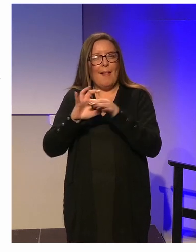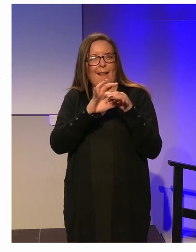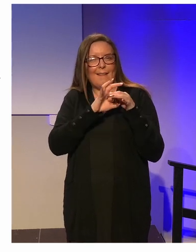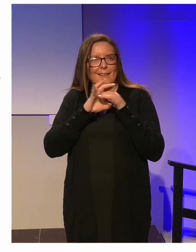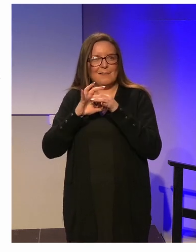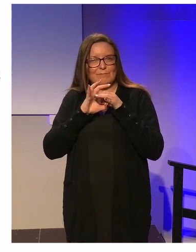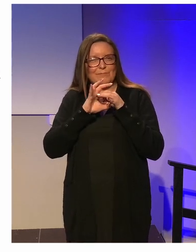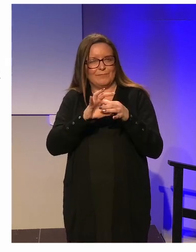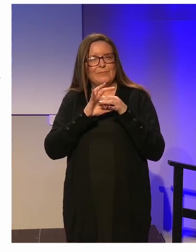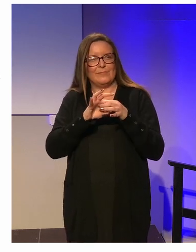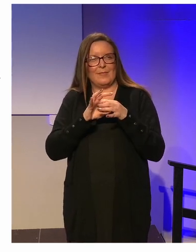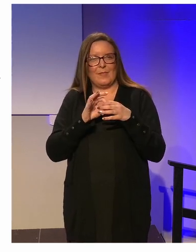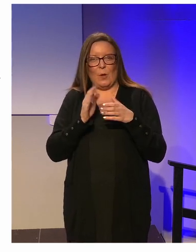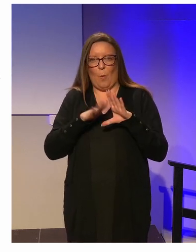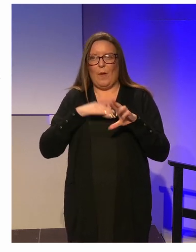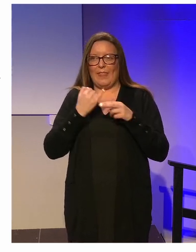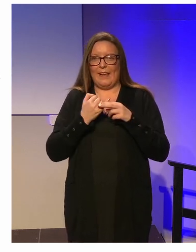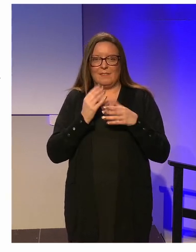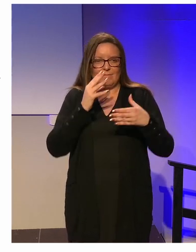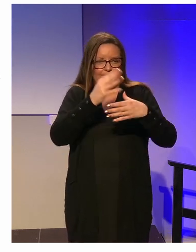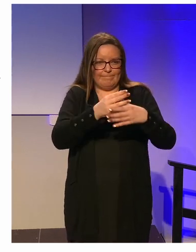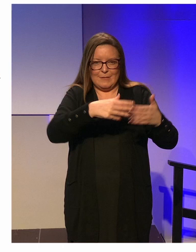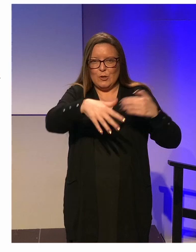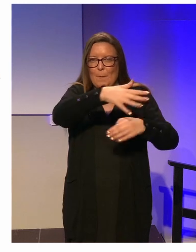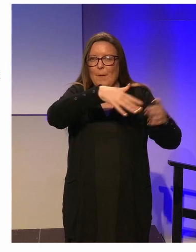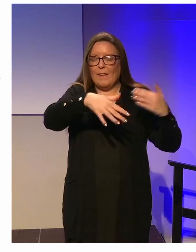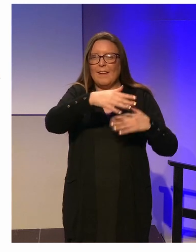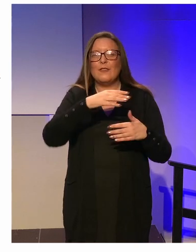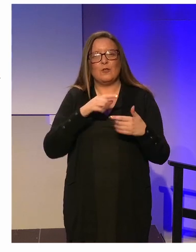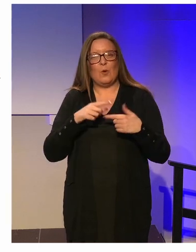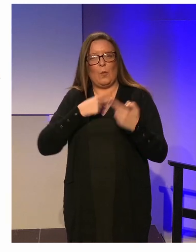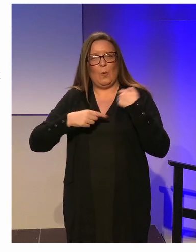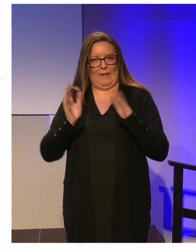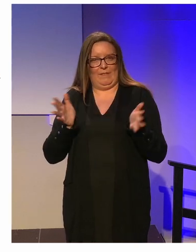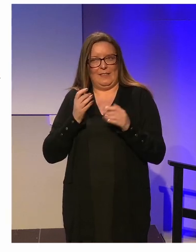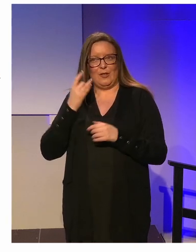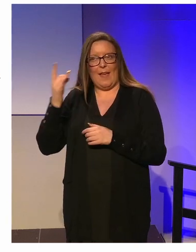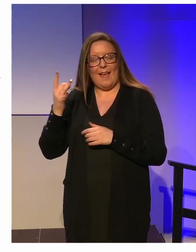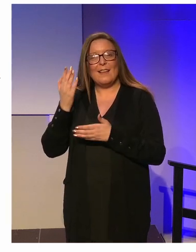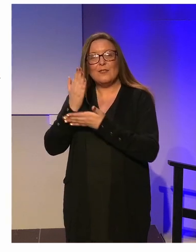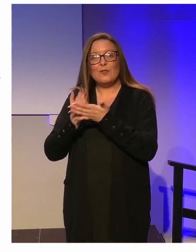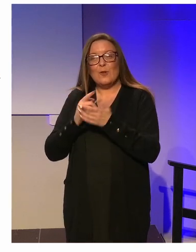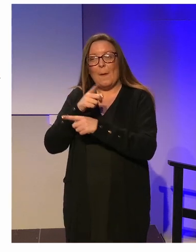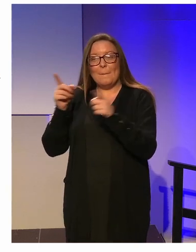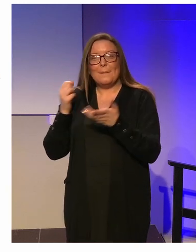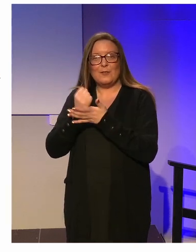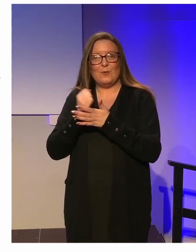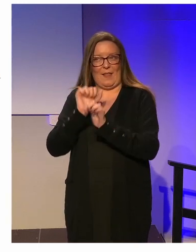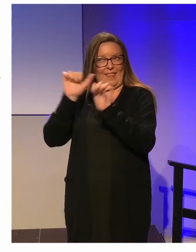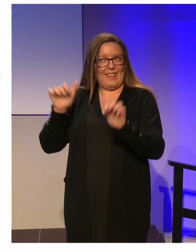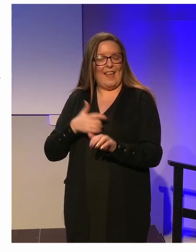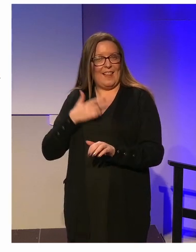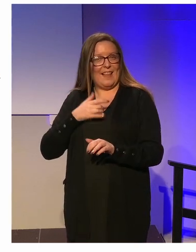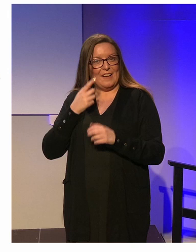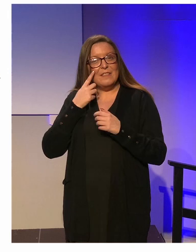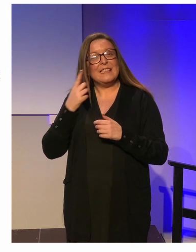within somewhere. So what we did is we've asked some of our students, and we'll give you a little glimpse into the life of our students and how